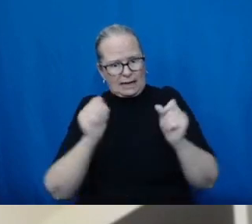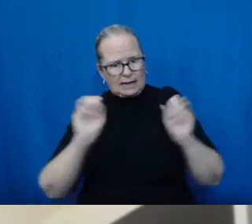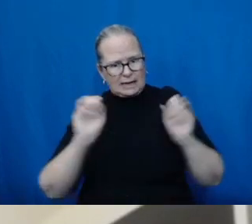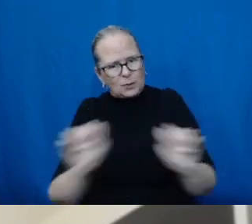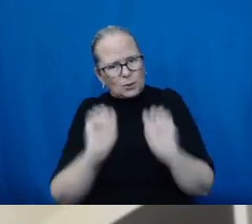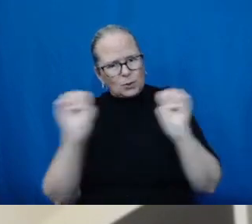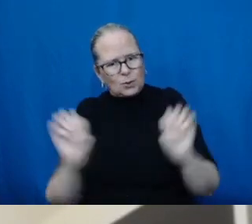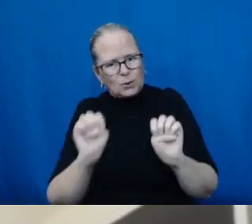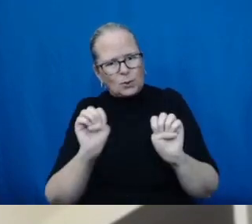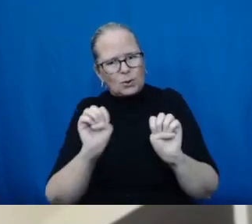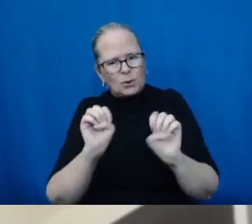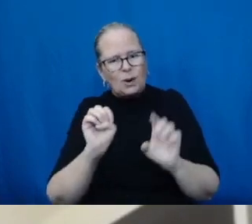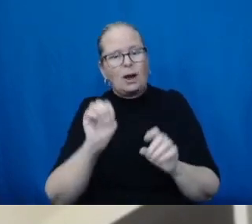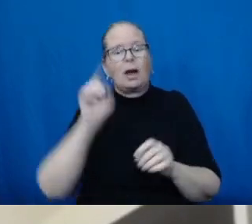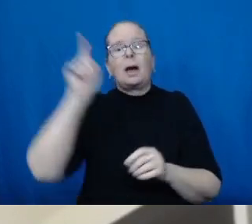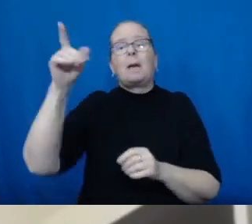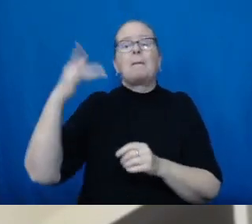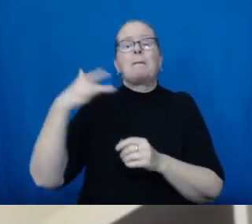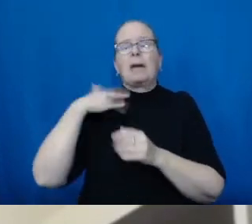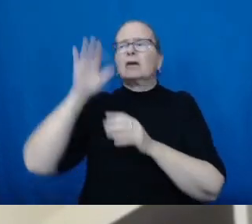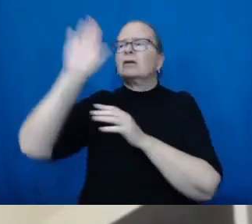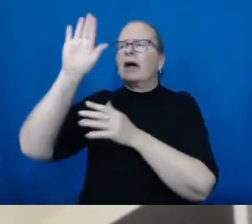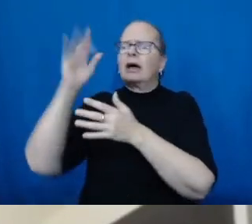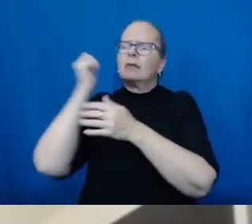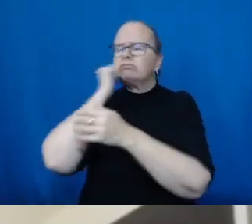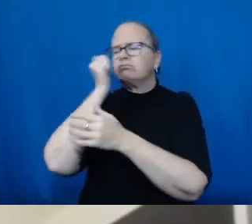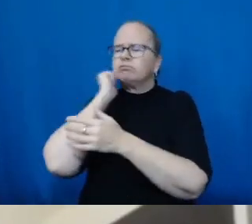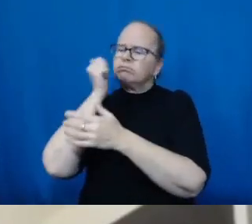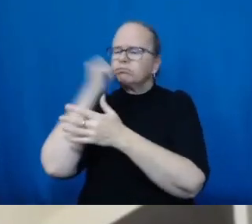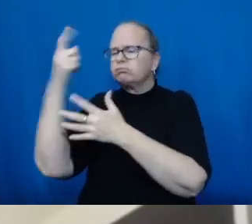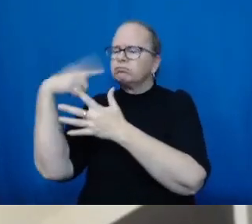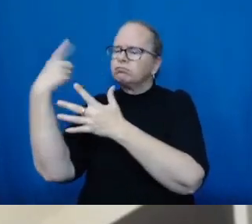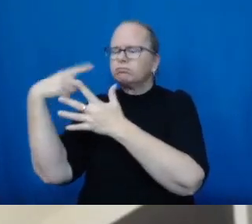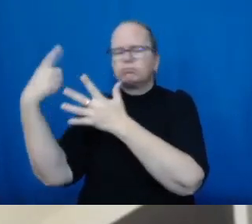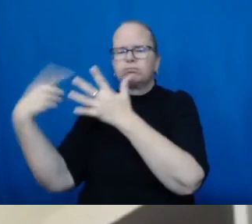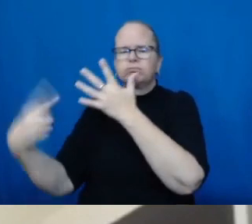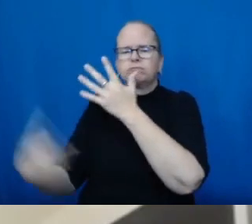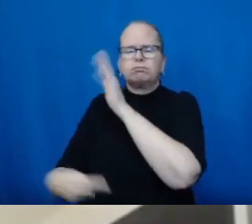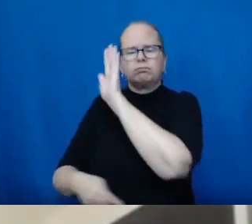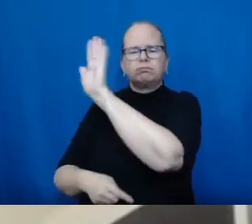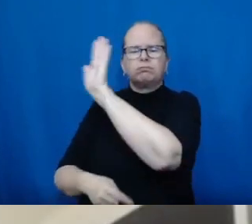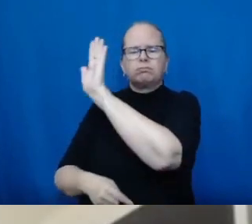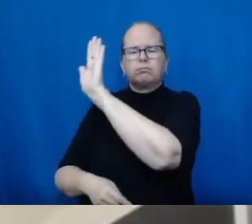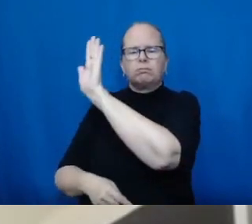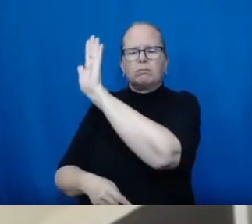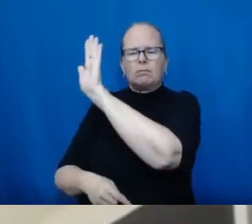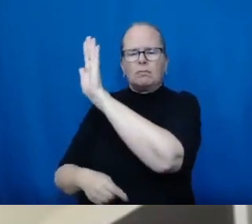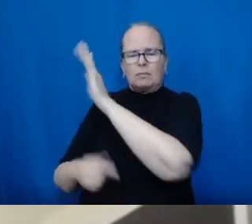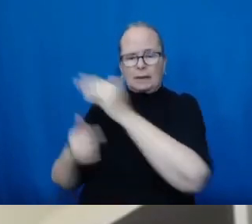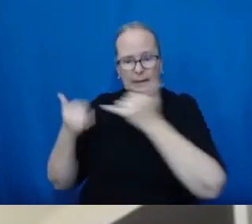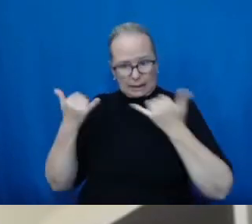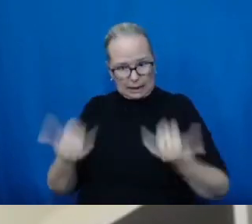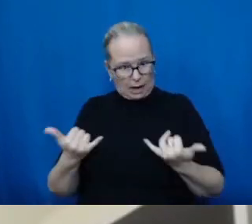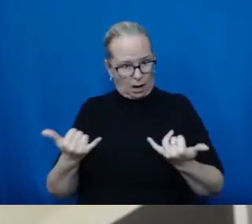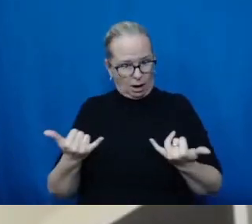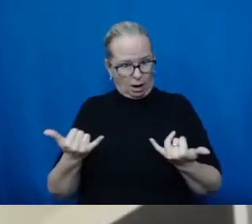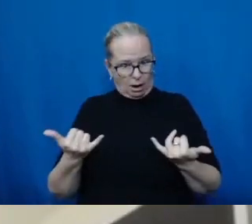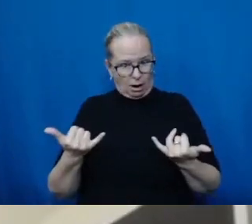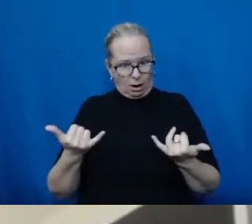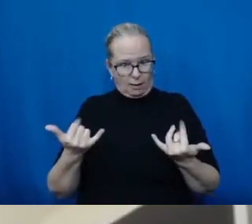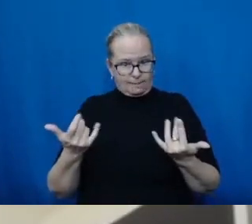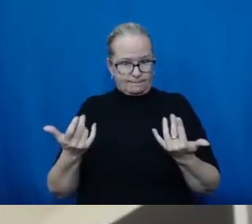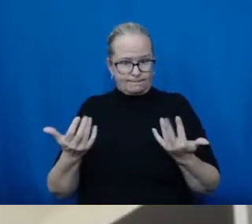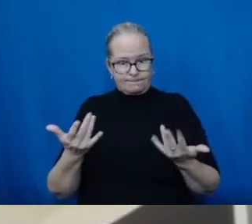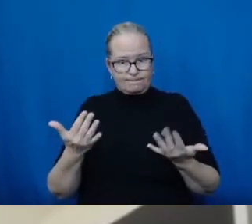didn't cut any corners. The corners they cut were the bureaucratic corners. But because you're framing it in such a way that is reaching them